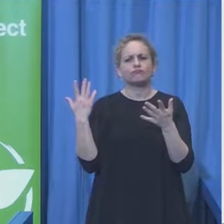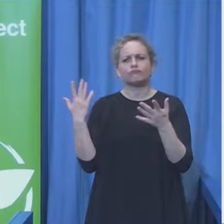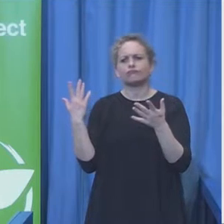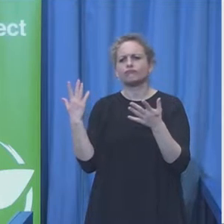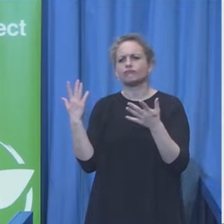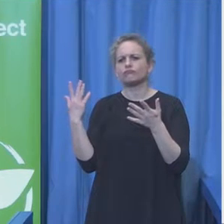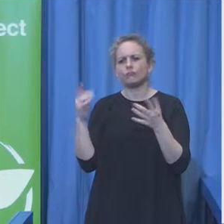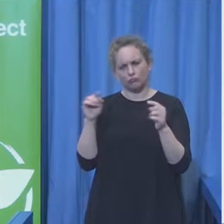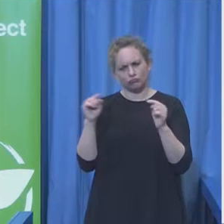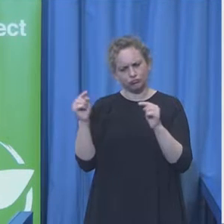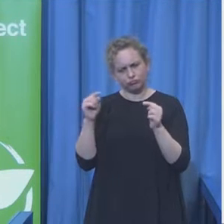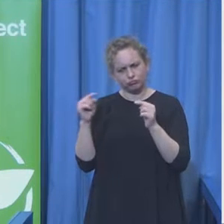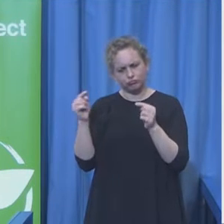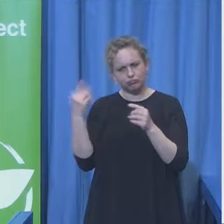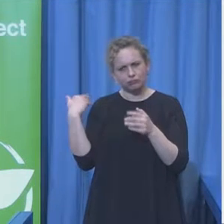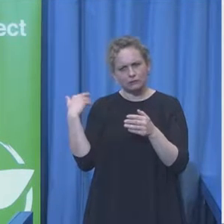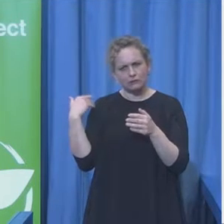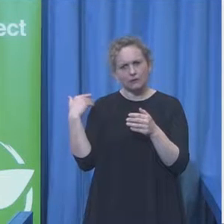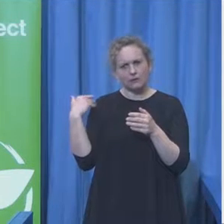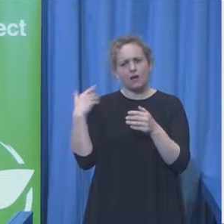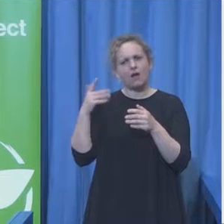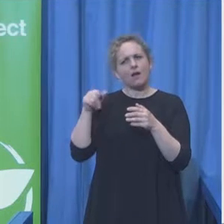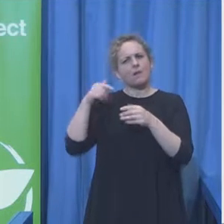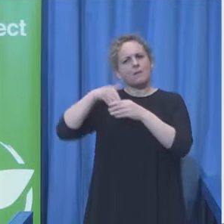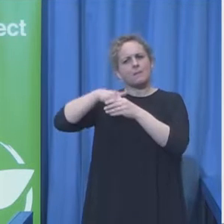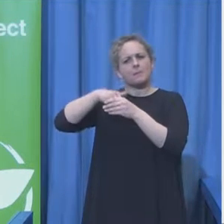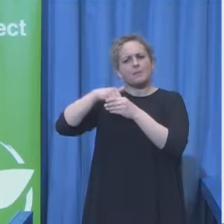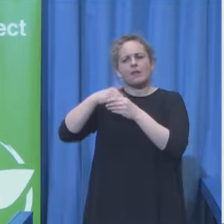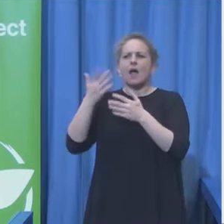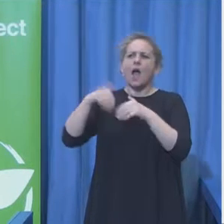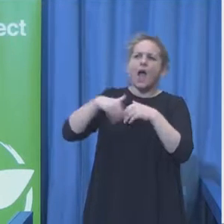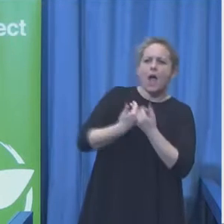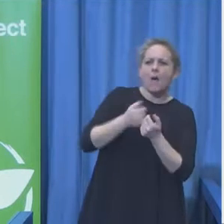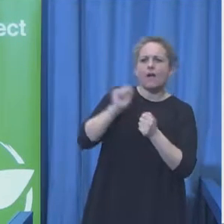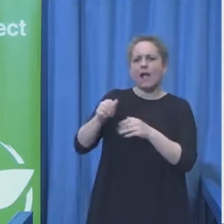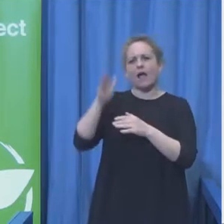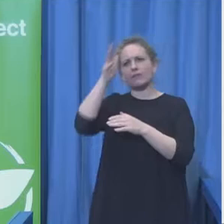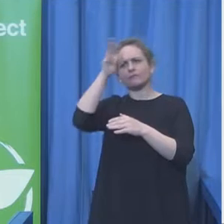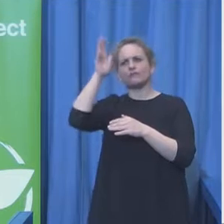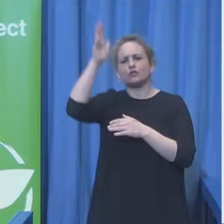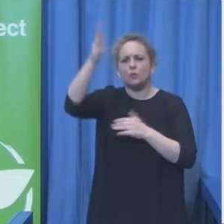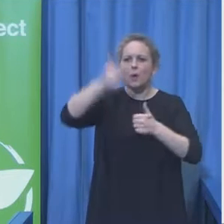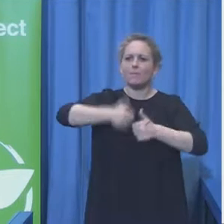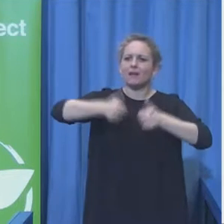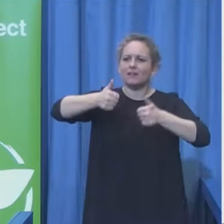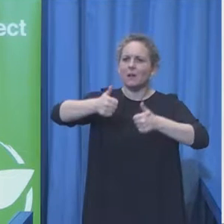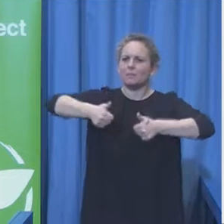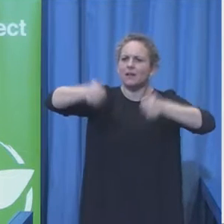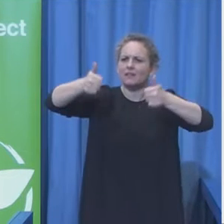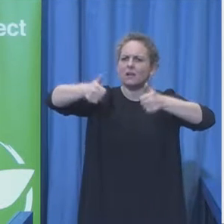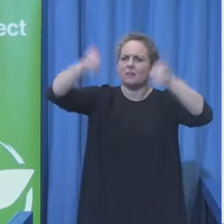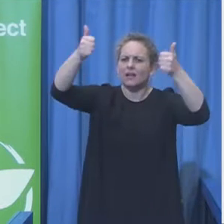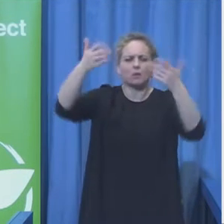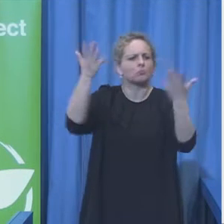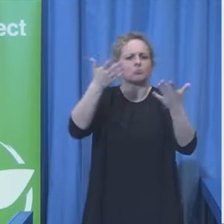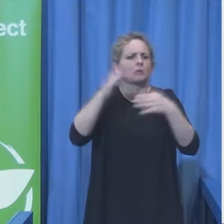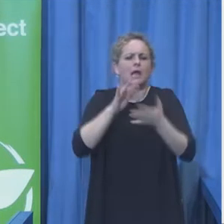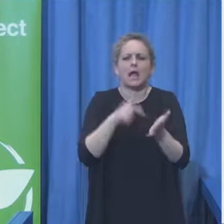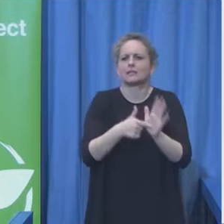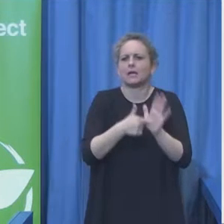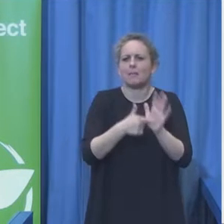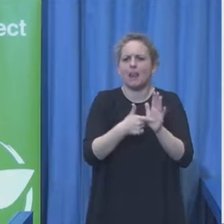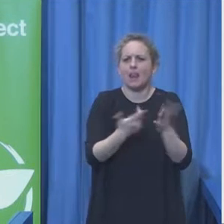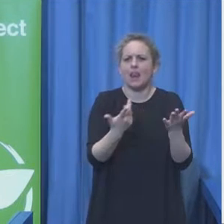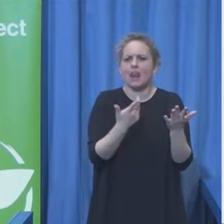SDGs, the Sustainable Development Goals. We also published a report called The World Social Situation,